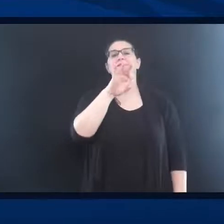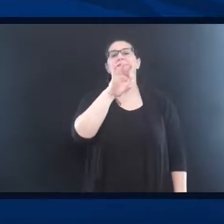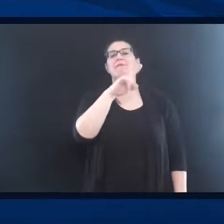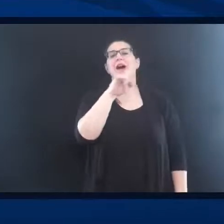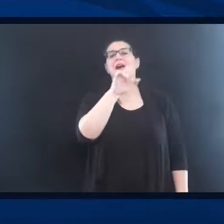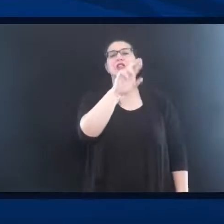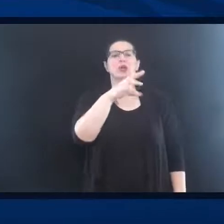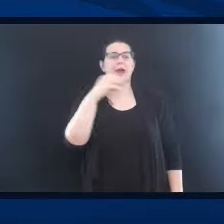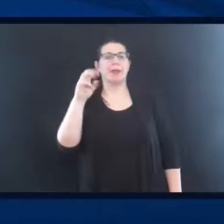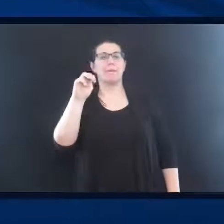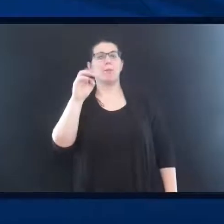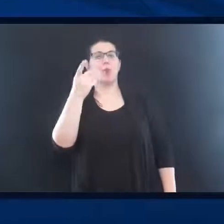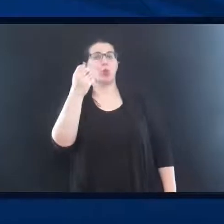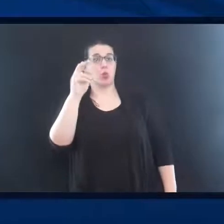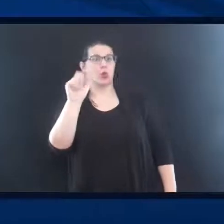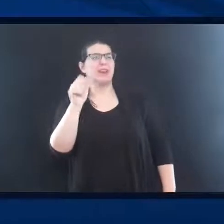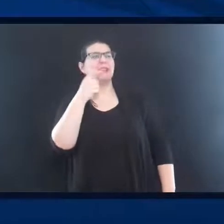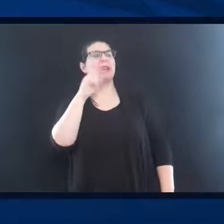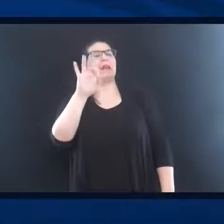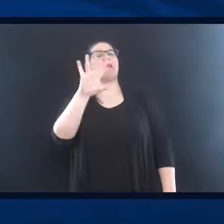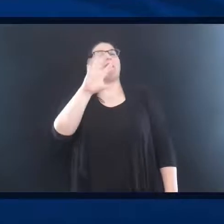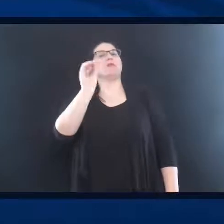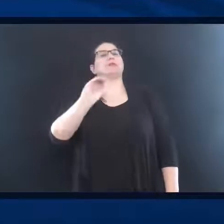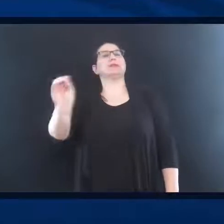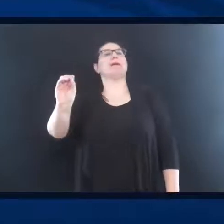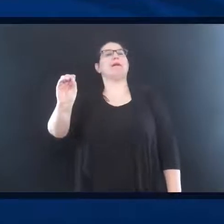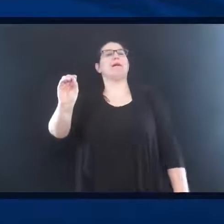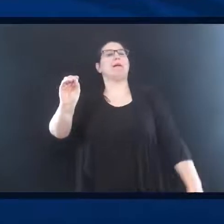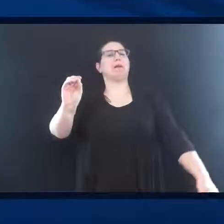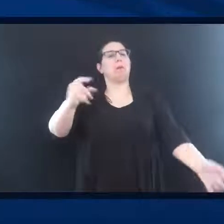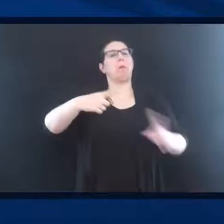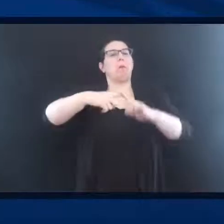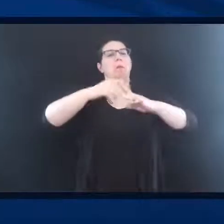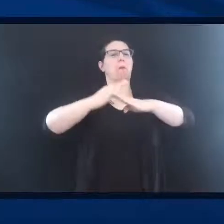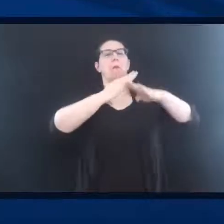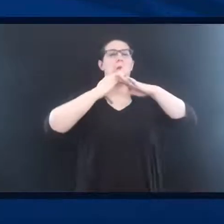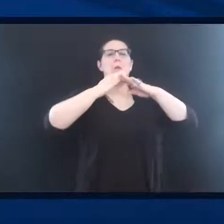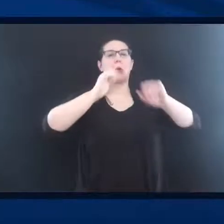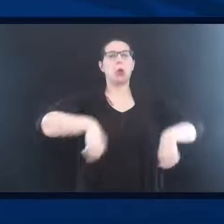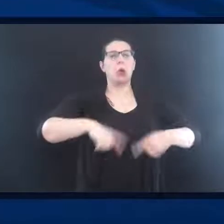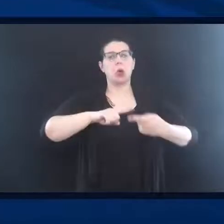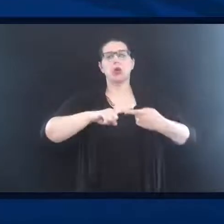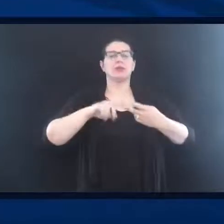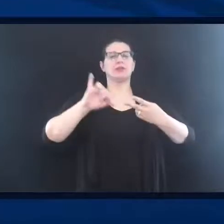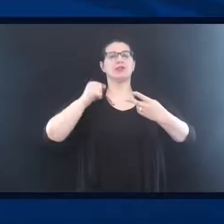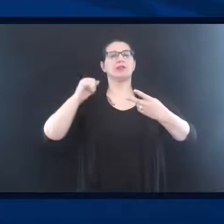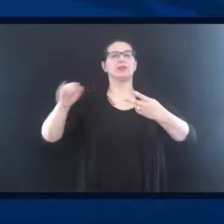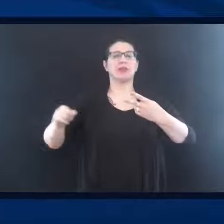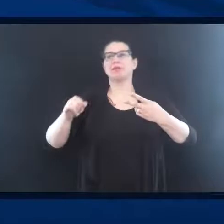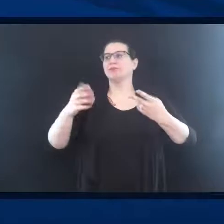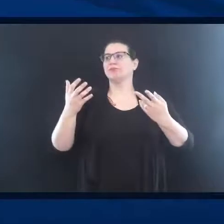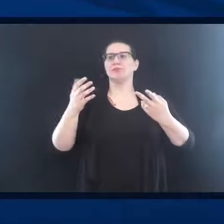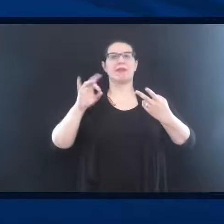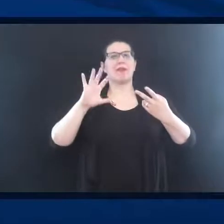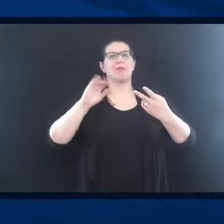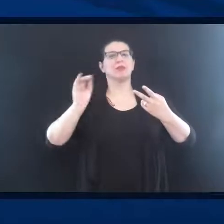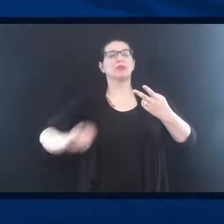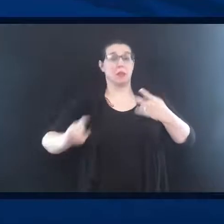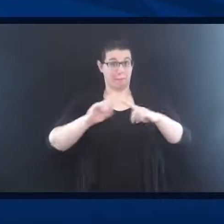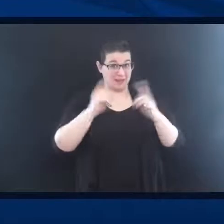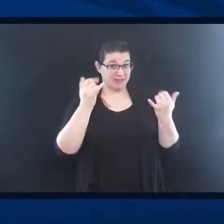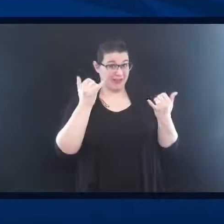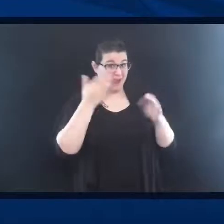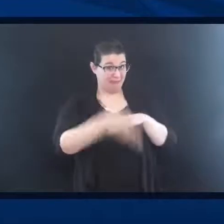effective, Johnson & Johnson around 70%. After 5 or 6 months, does that drop off to